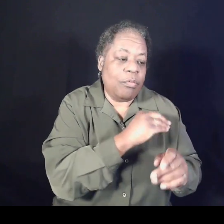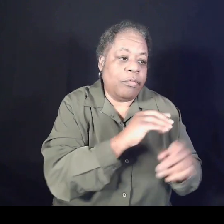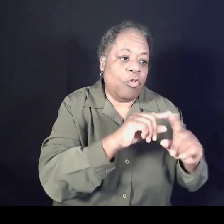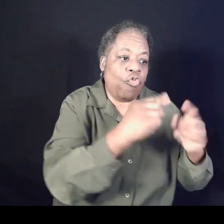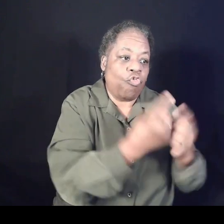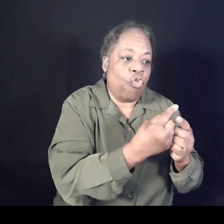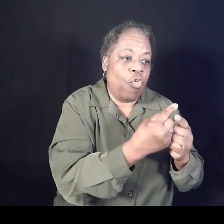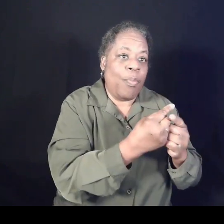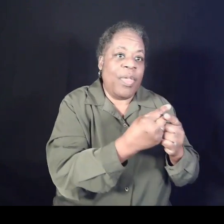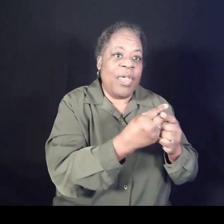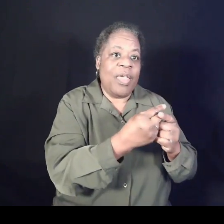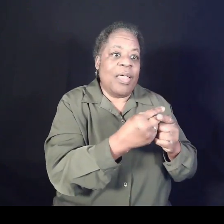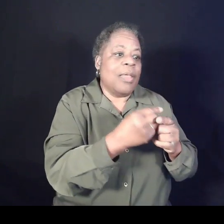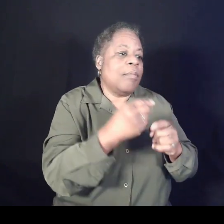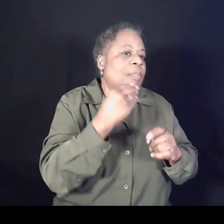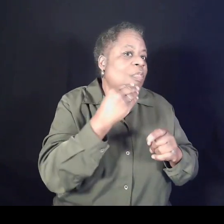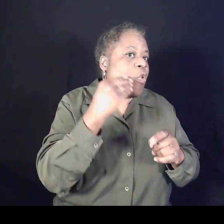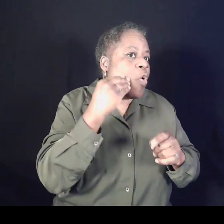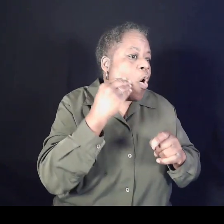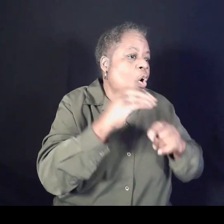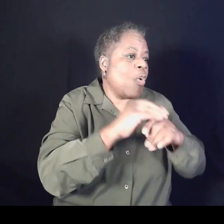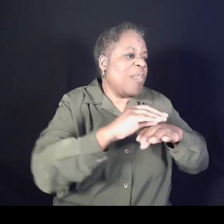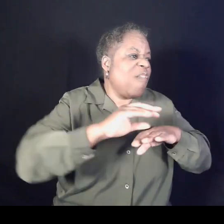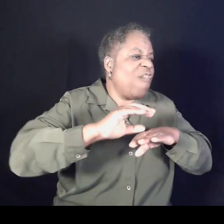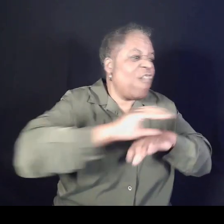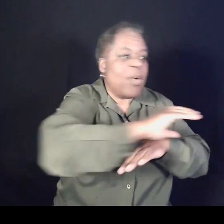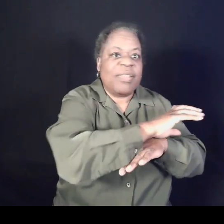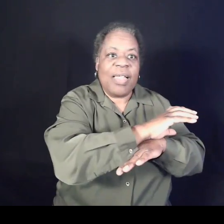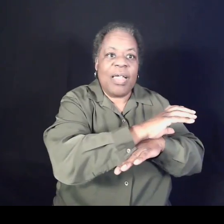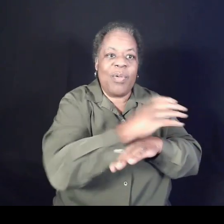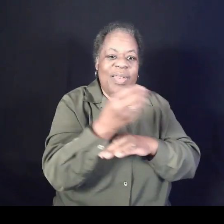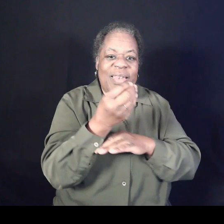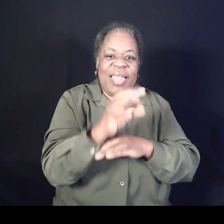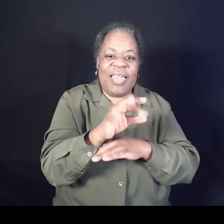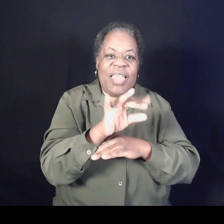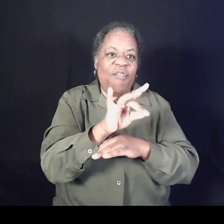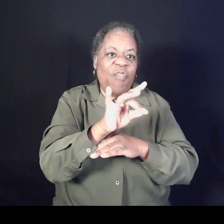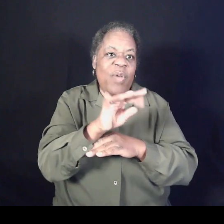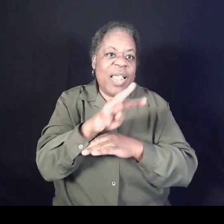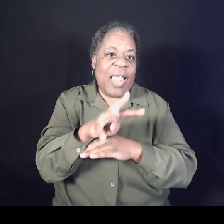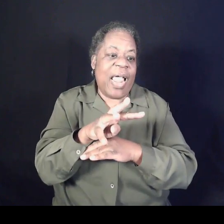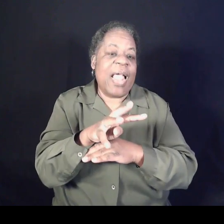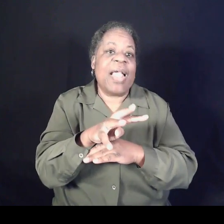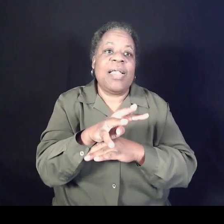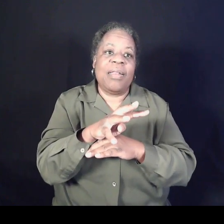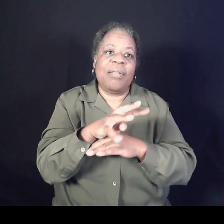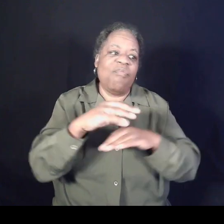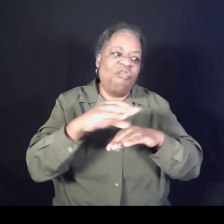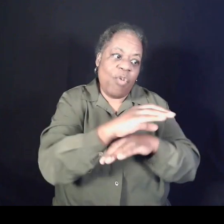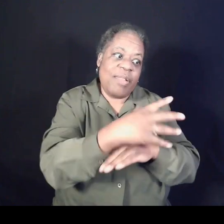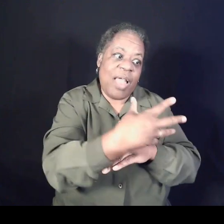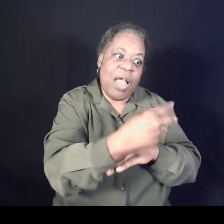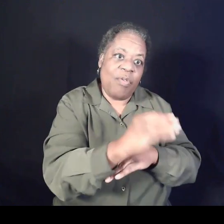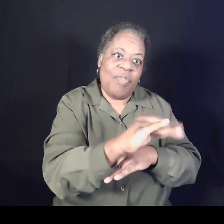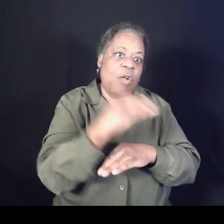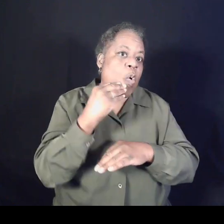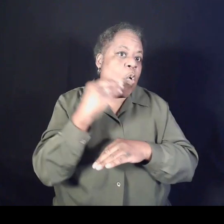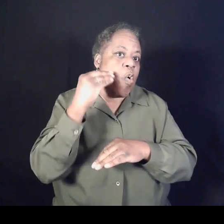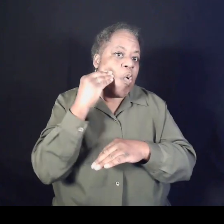Palestine by a UN resolution in 1948, but then were unwelcomed by surrounding Arab nations.